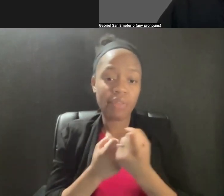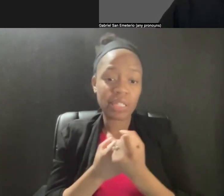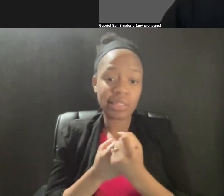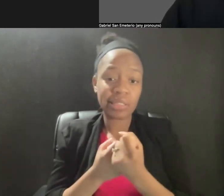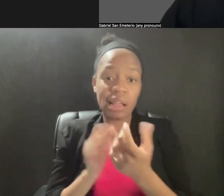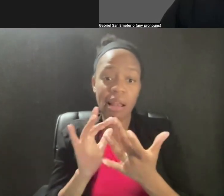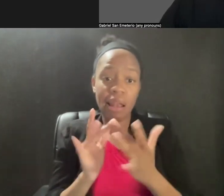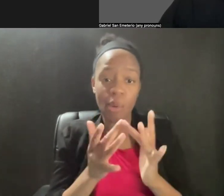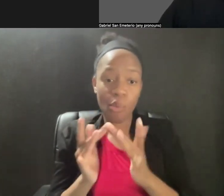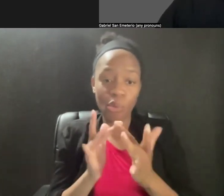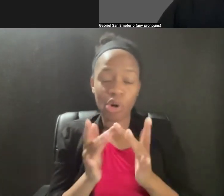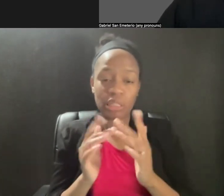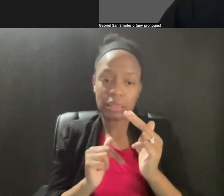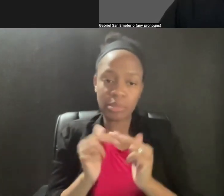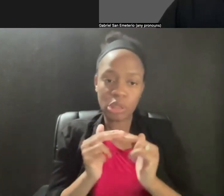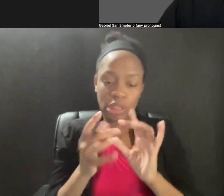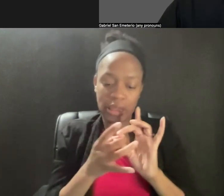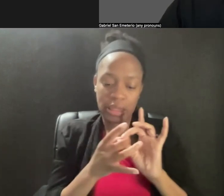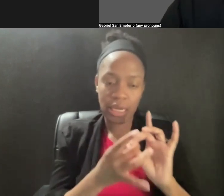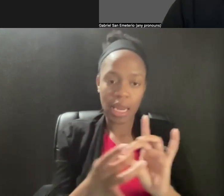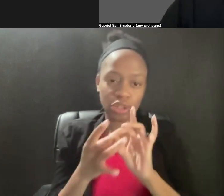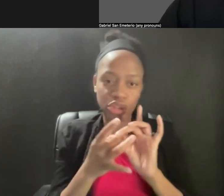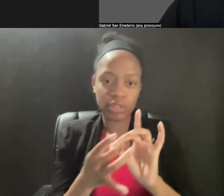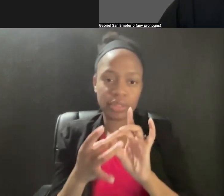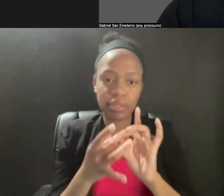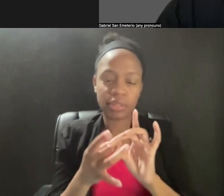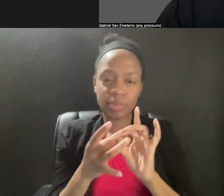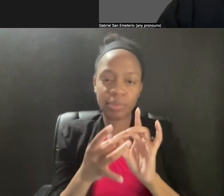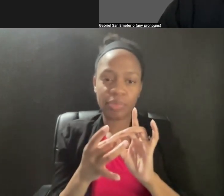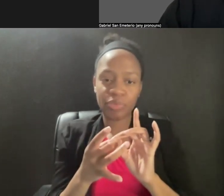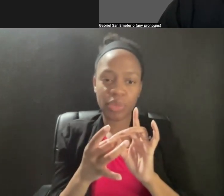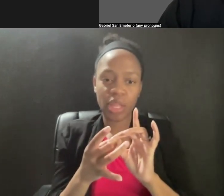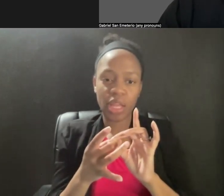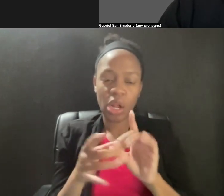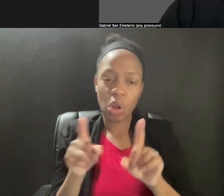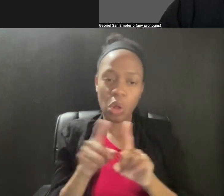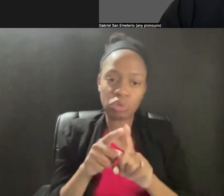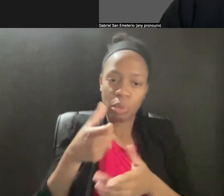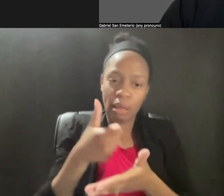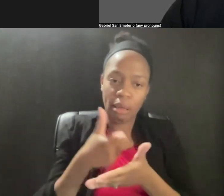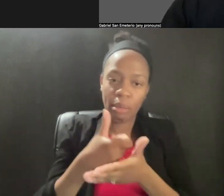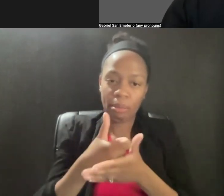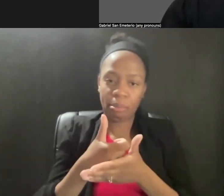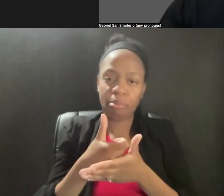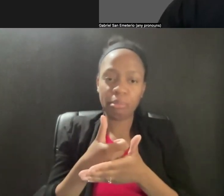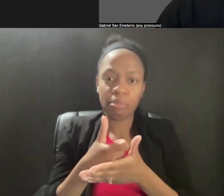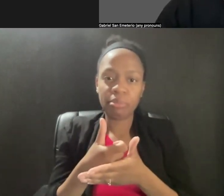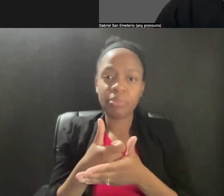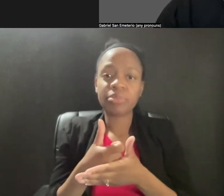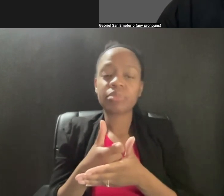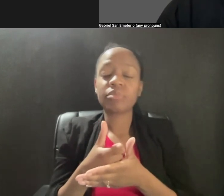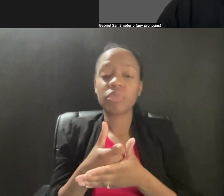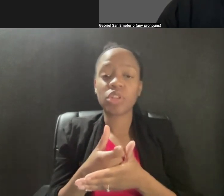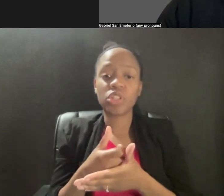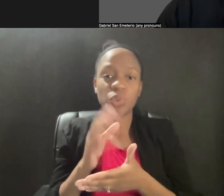um, build connection and mutual aid. So we're going to make another round